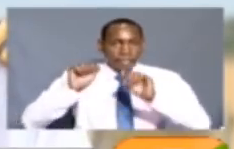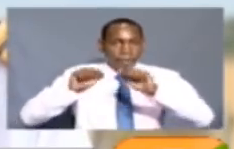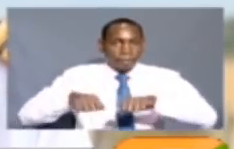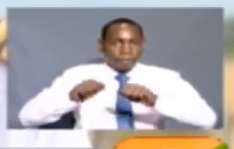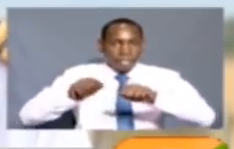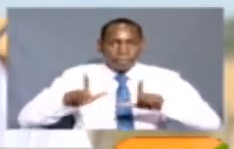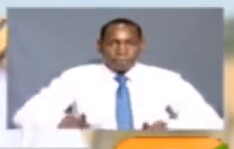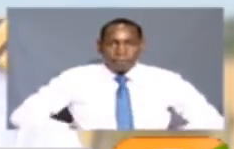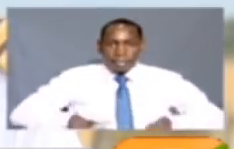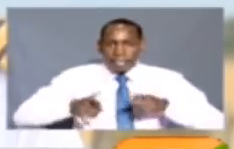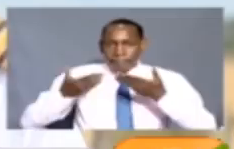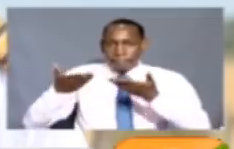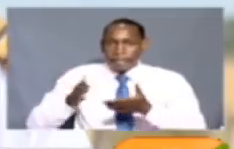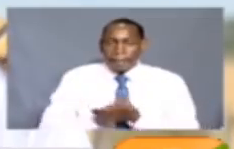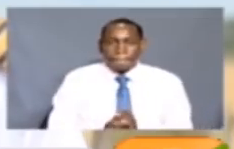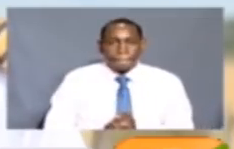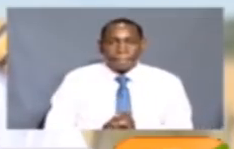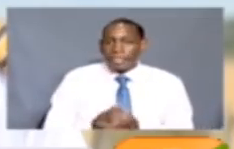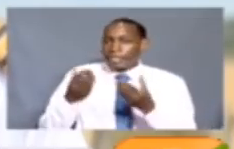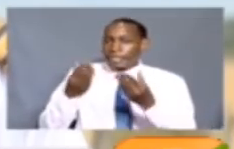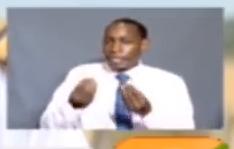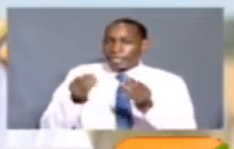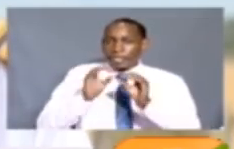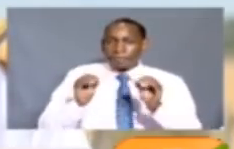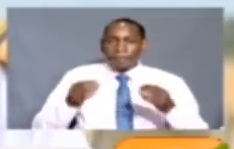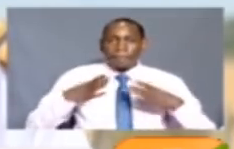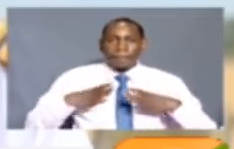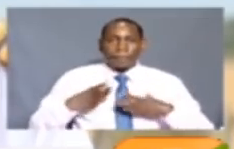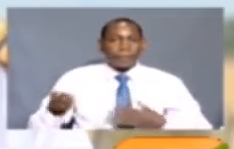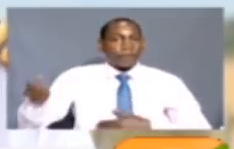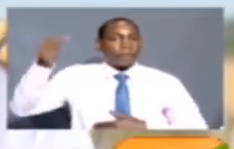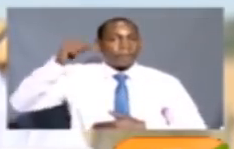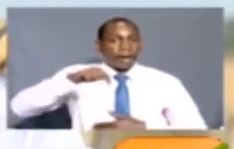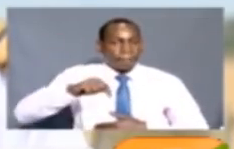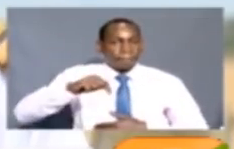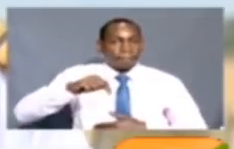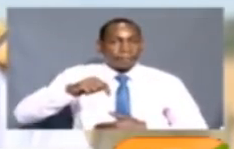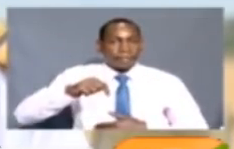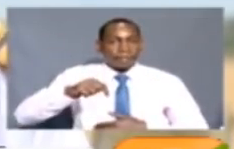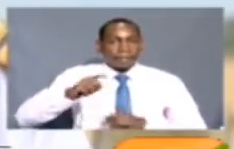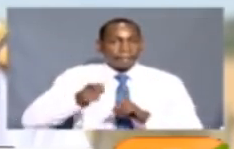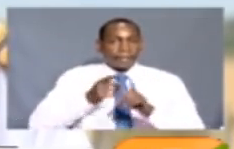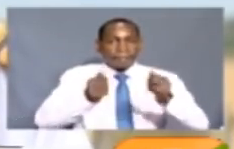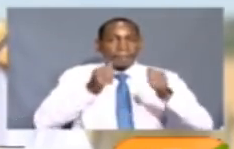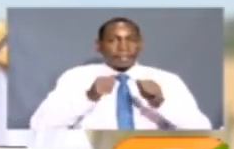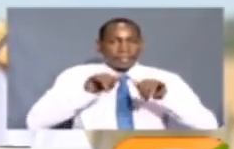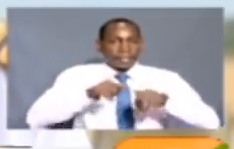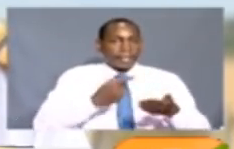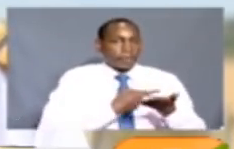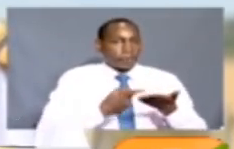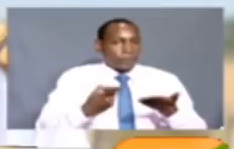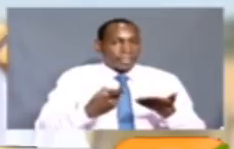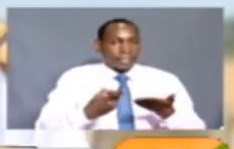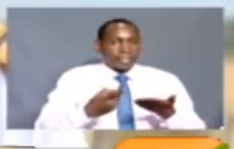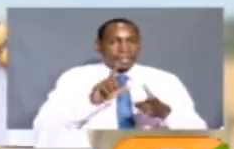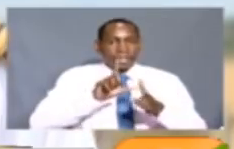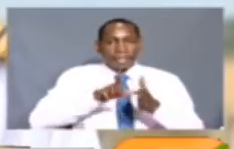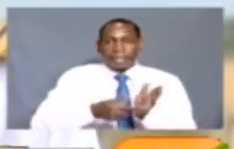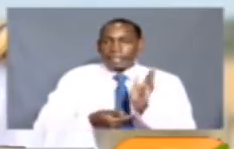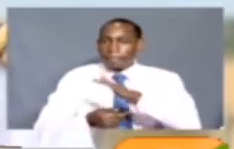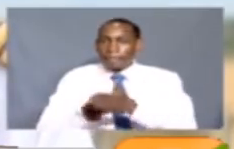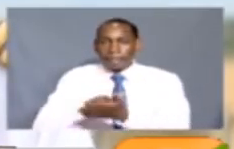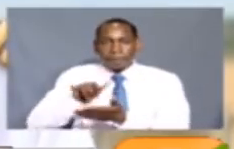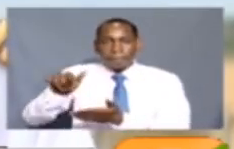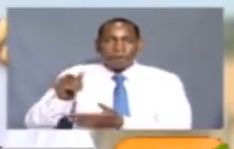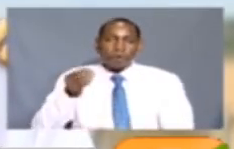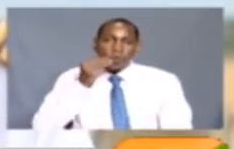out here. It's not for everyone. I've had people have arrived here as pilots, they've lasted 1 week and they've said no thank you and get back on a plane and they